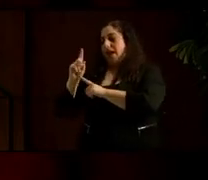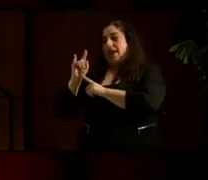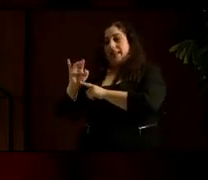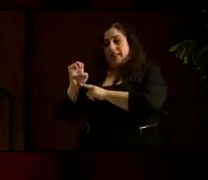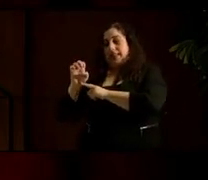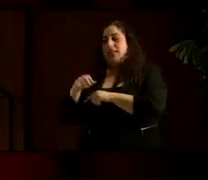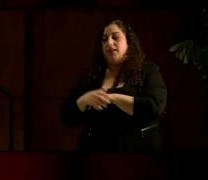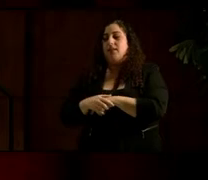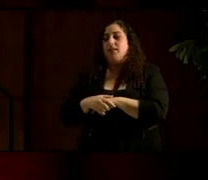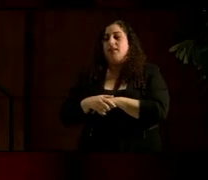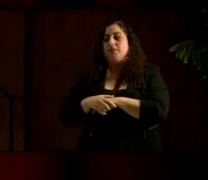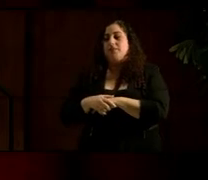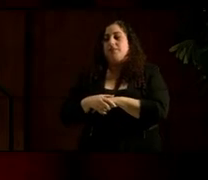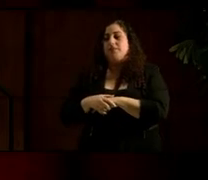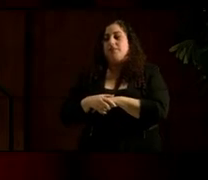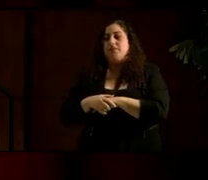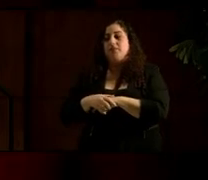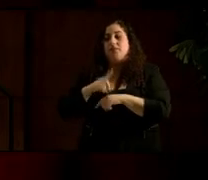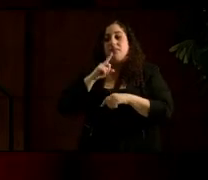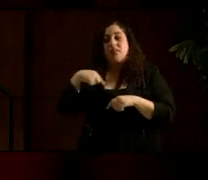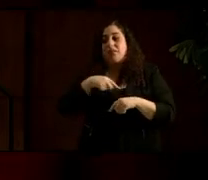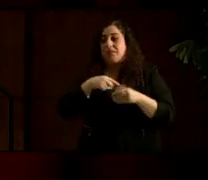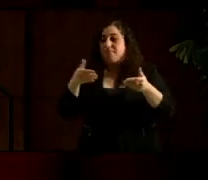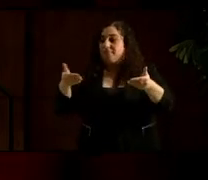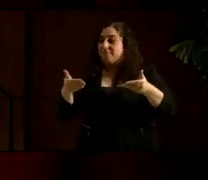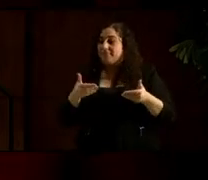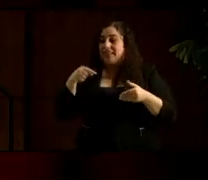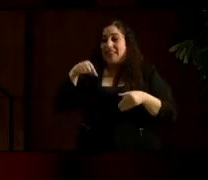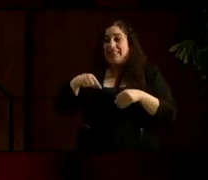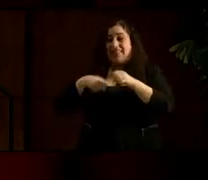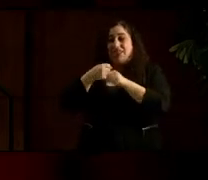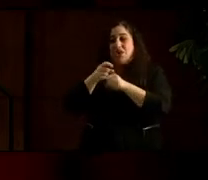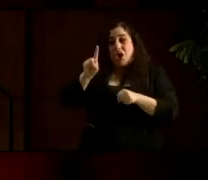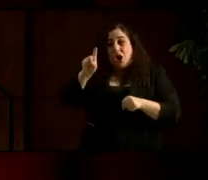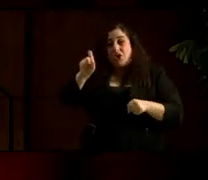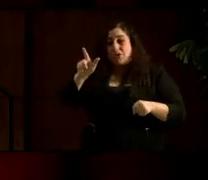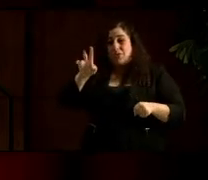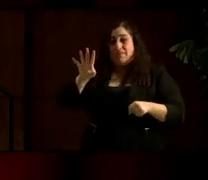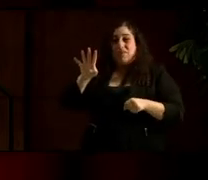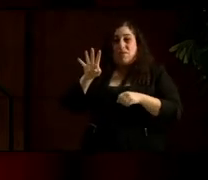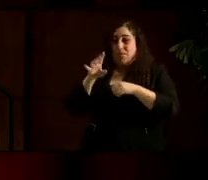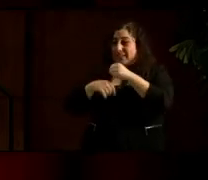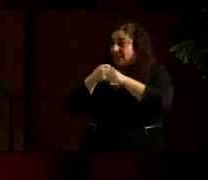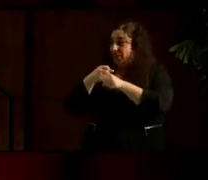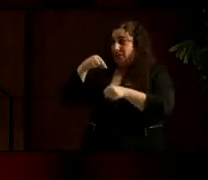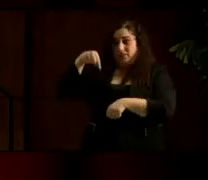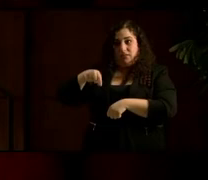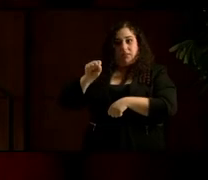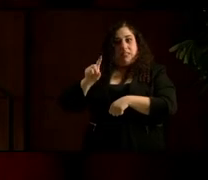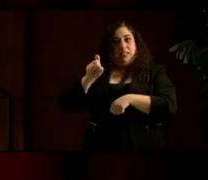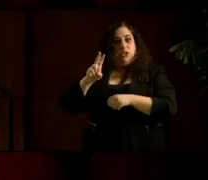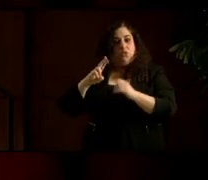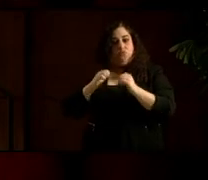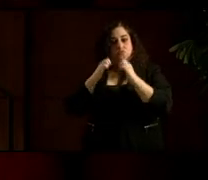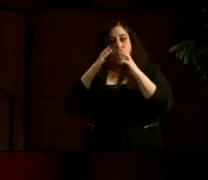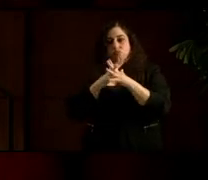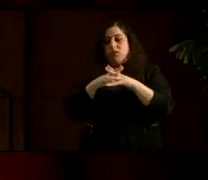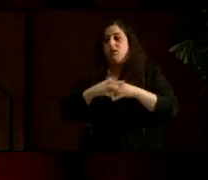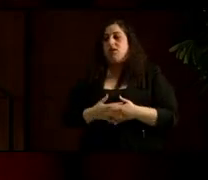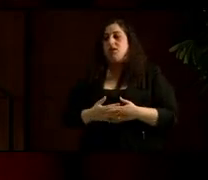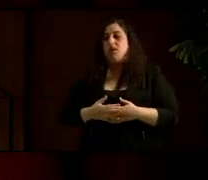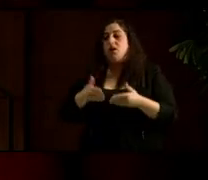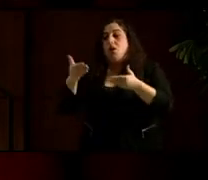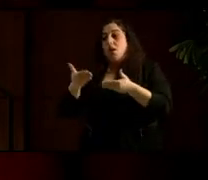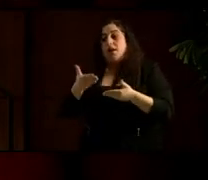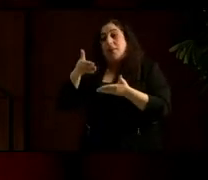our 124th academic year. I am also pleased to welcome our new faculty and staff and welcome everyone else